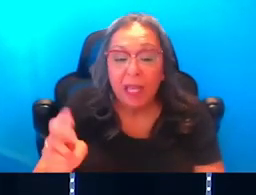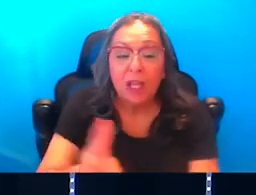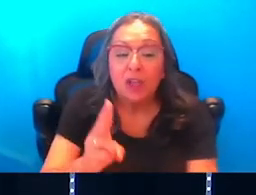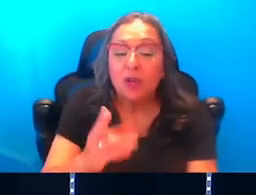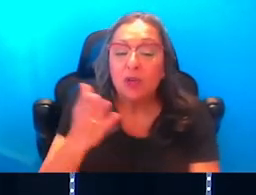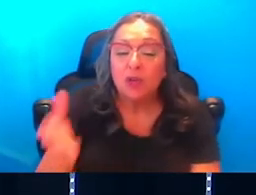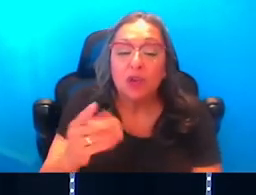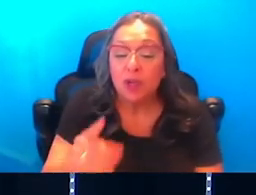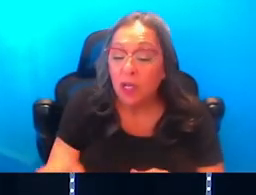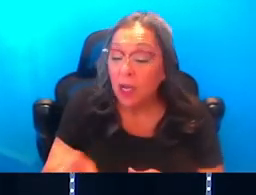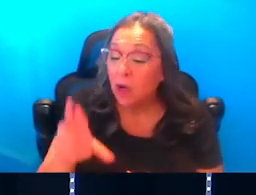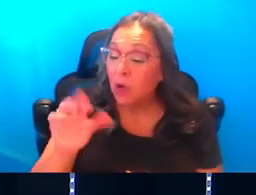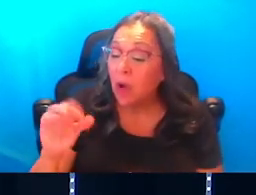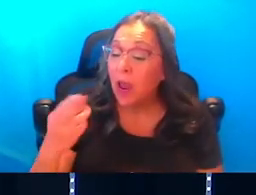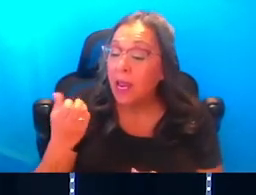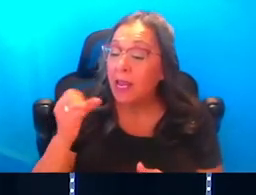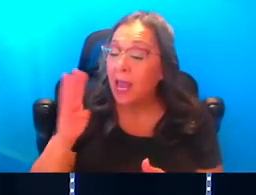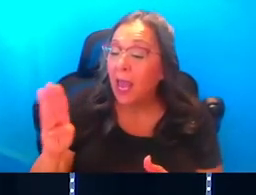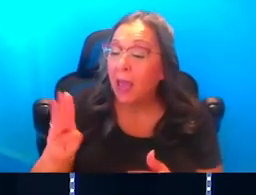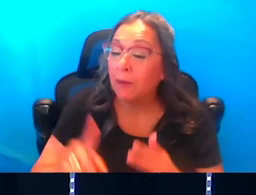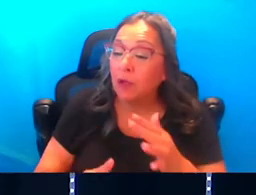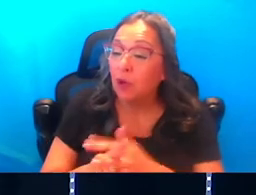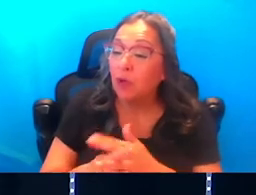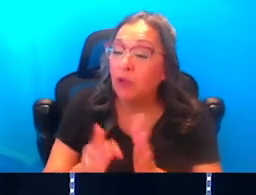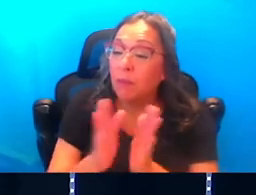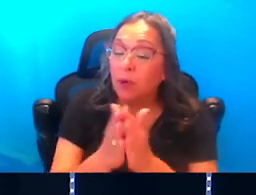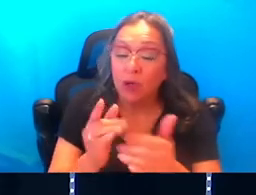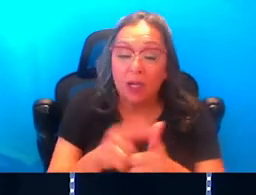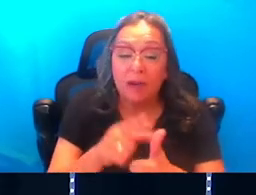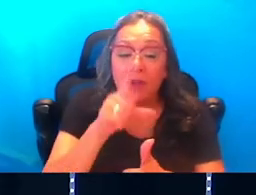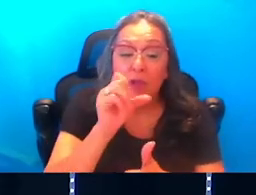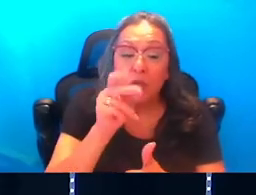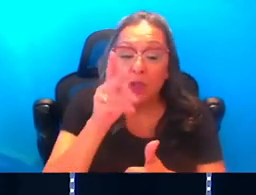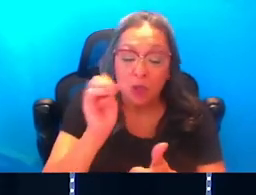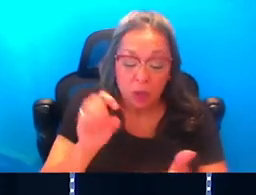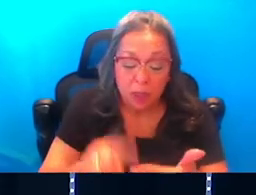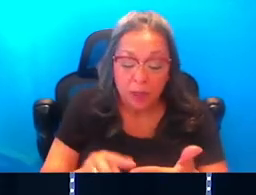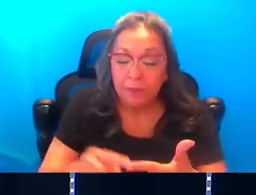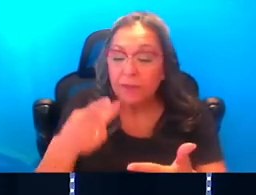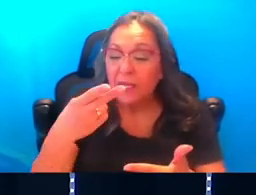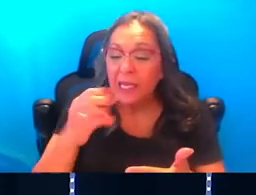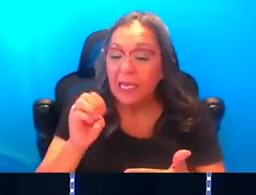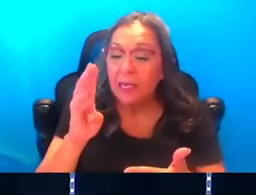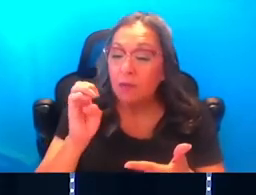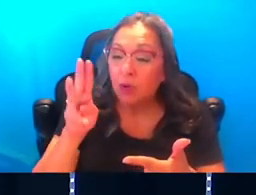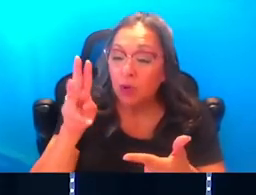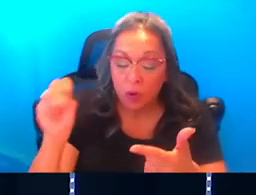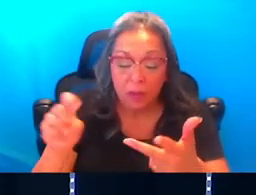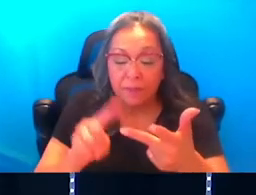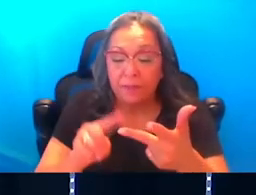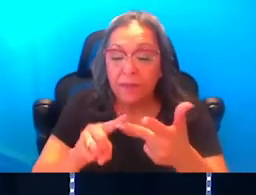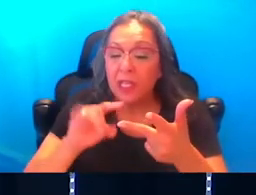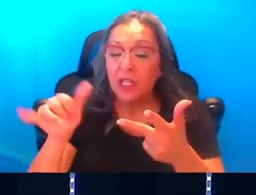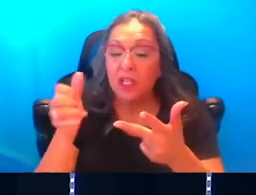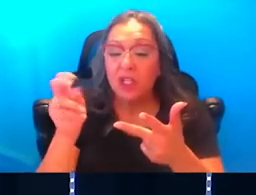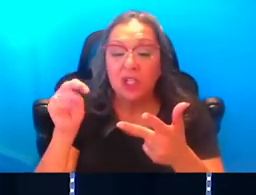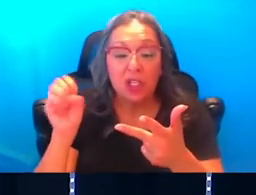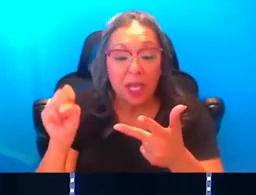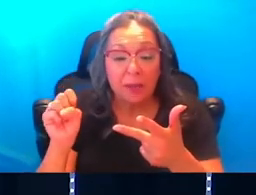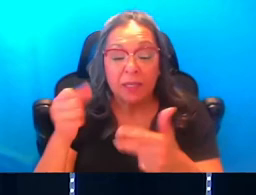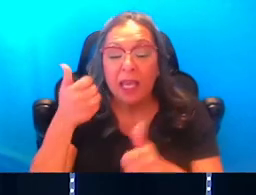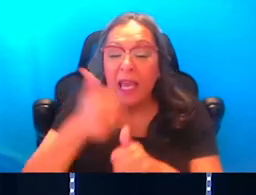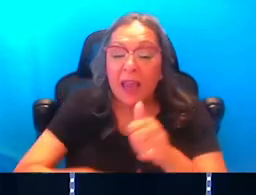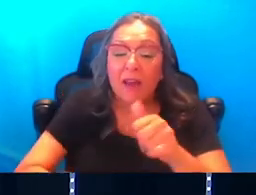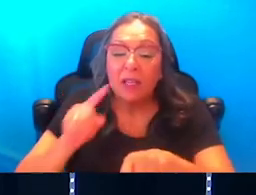in Luke, she shows up in Hebrews, she shows up in James, and every single time, she's called Rahab